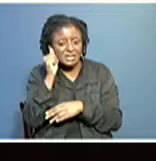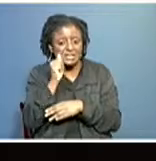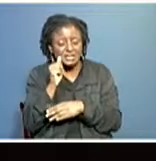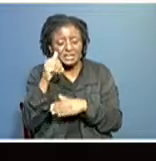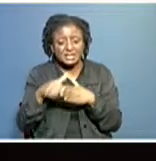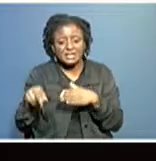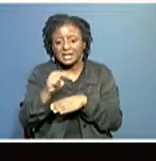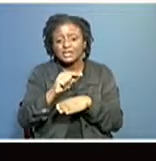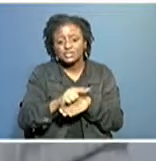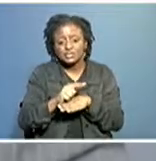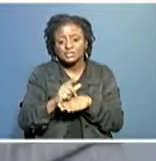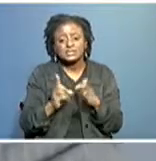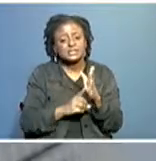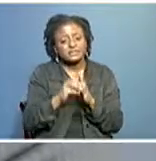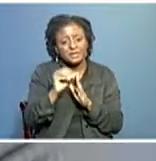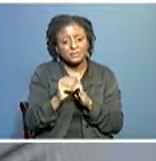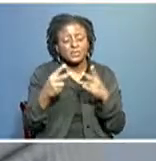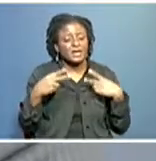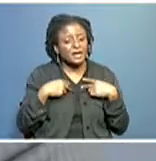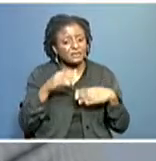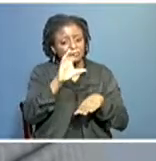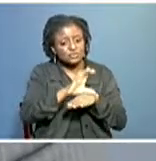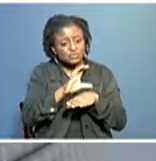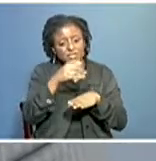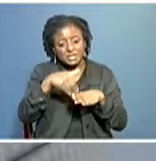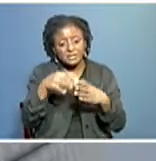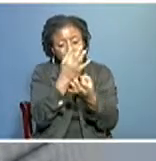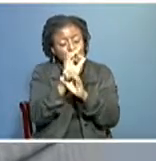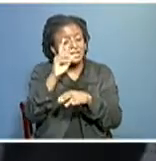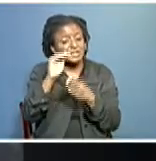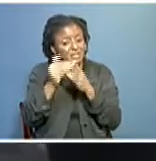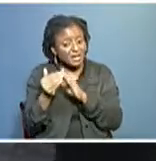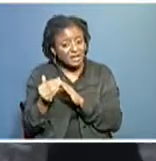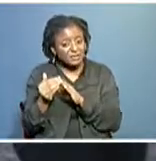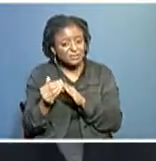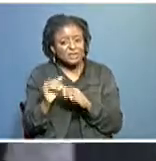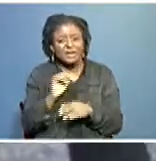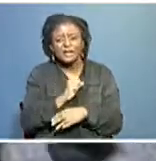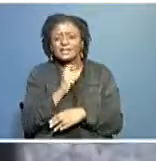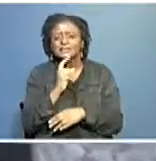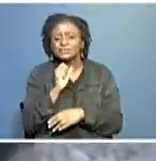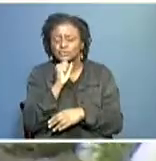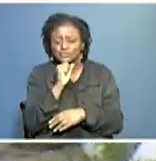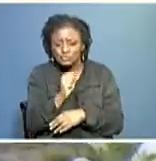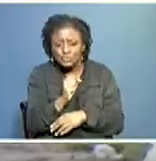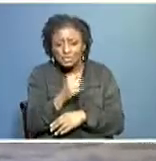national development. There are churches in Freetown. I guarantee